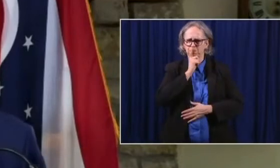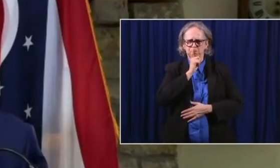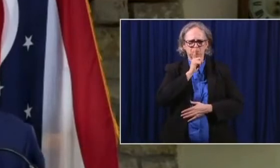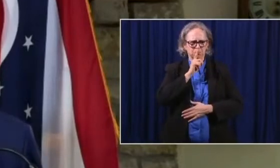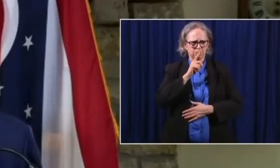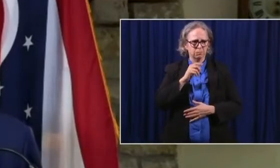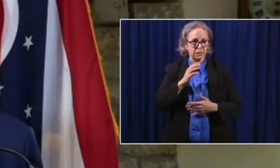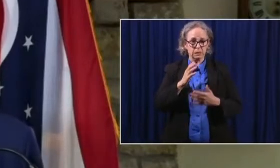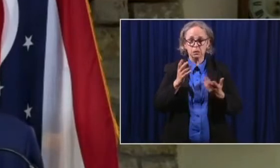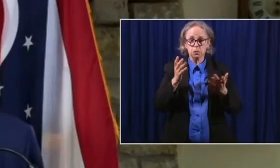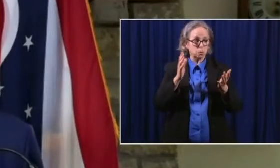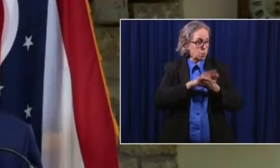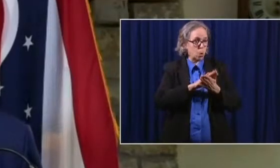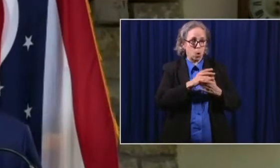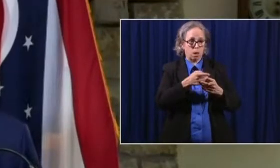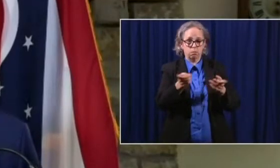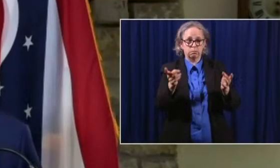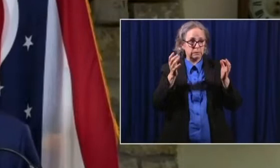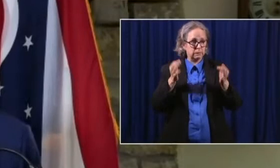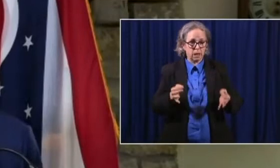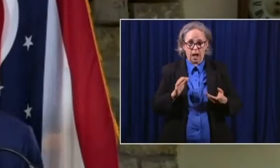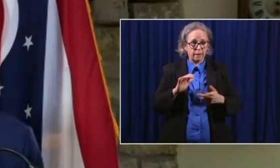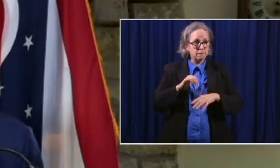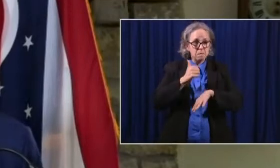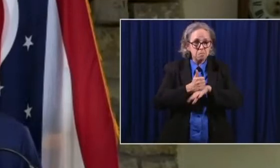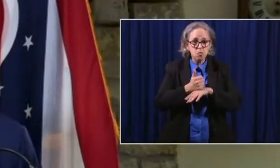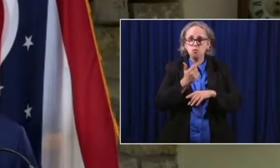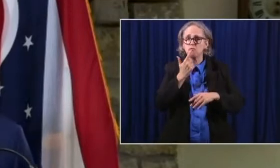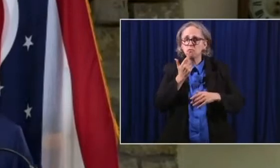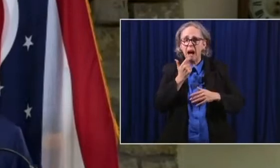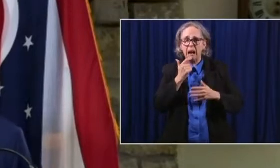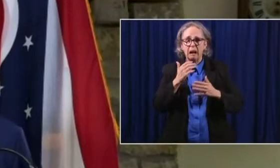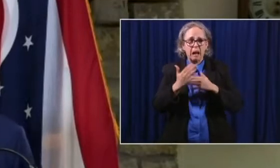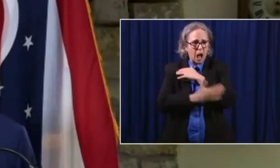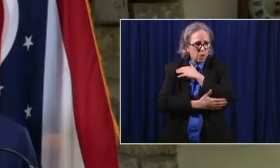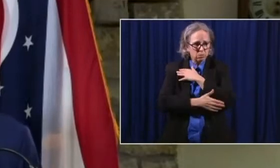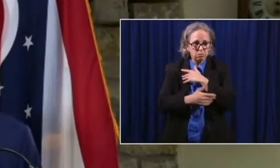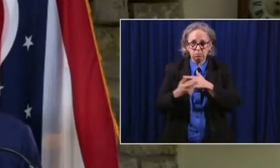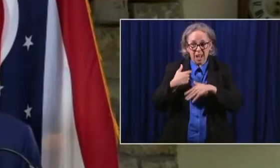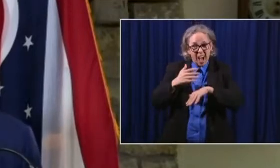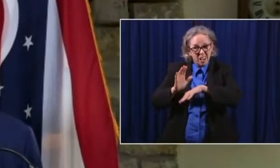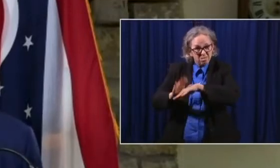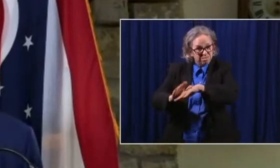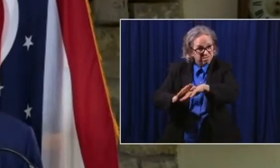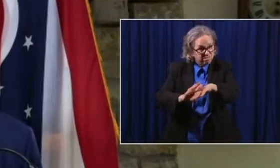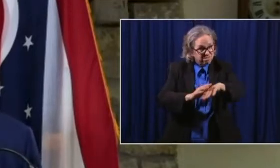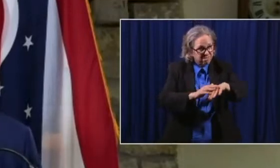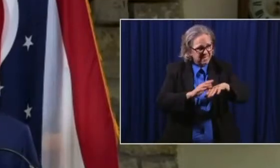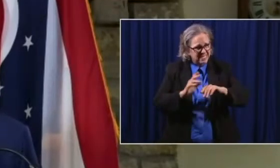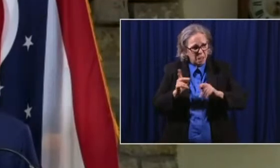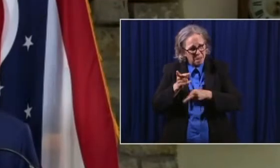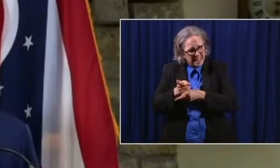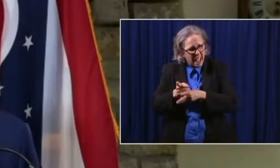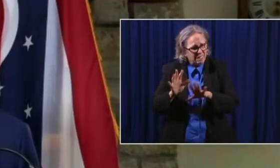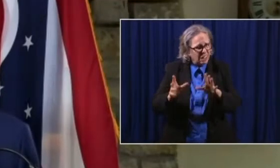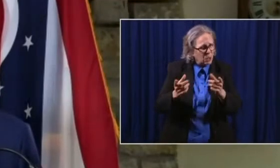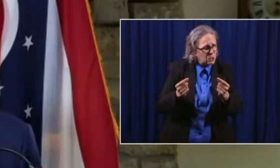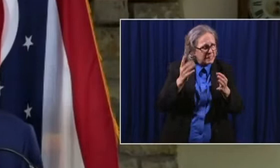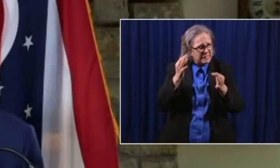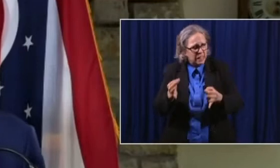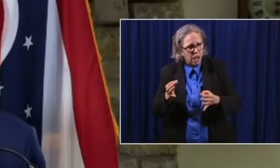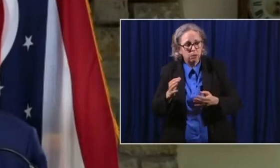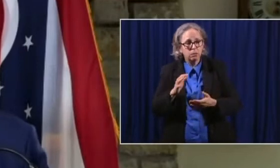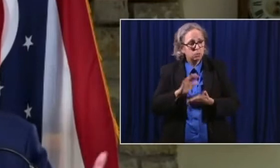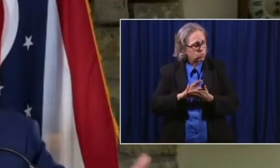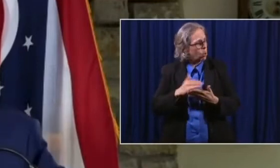state that are in red counties, and they've opened. I've cautioned them about it. I've said, look, you're going to have to be very, very careful. You're going to have to watch it. But